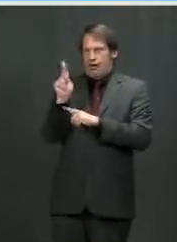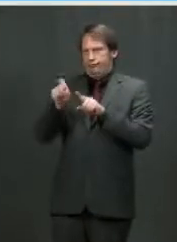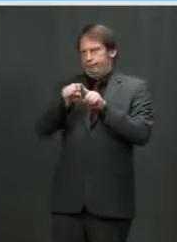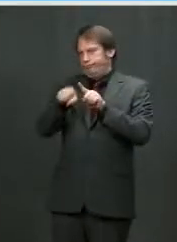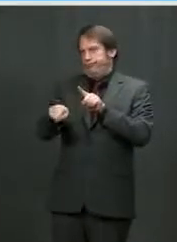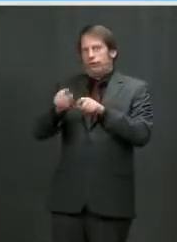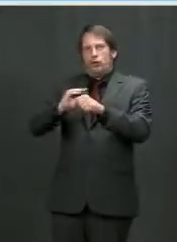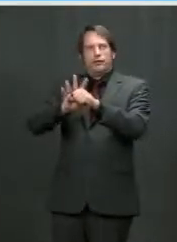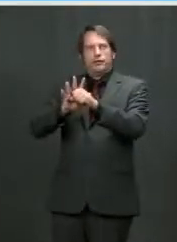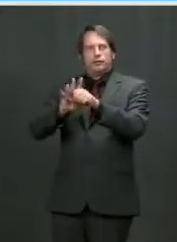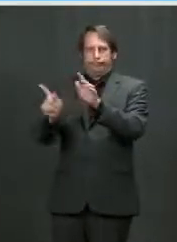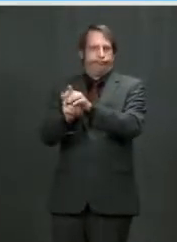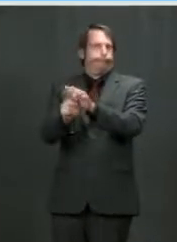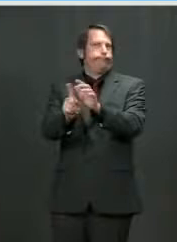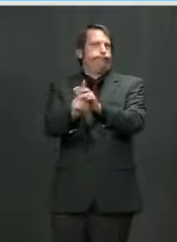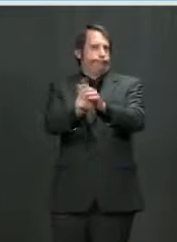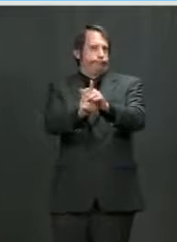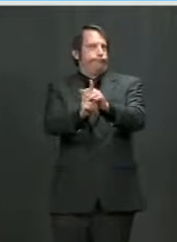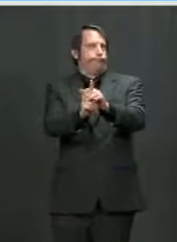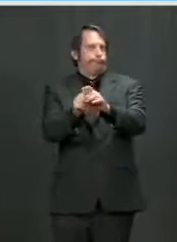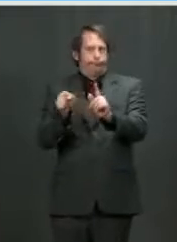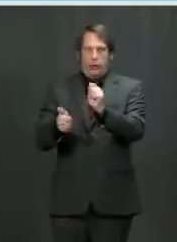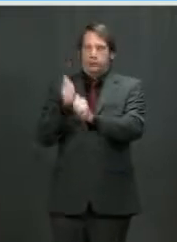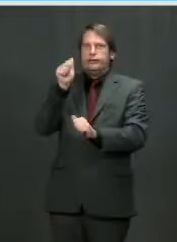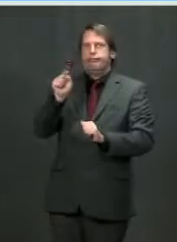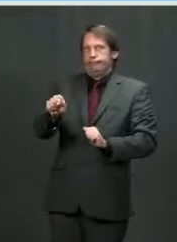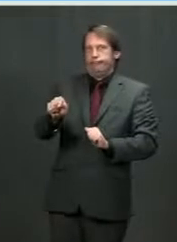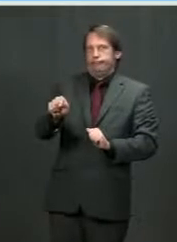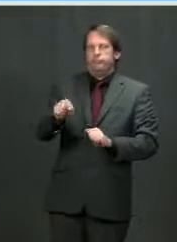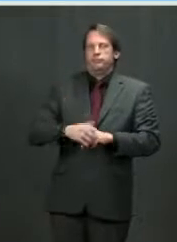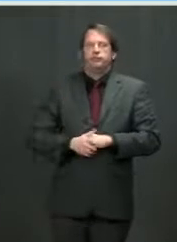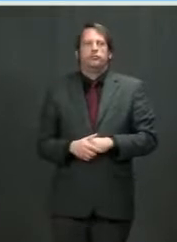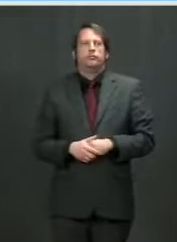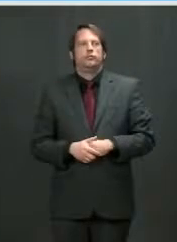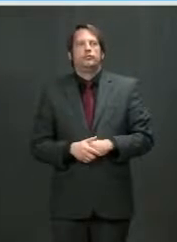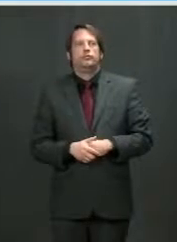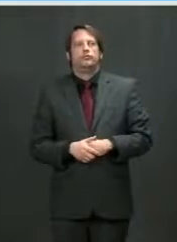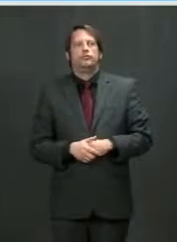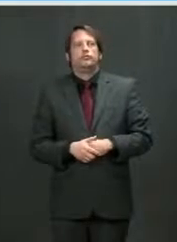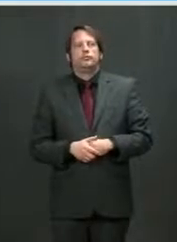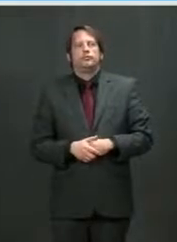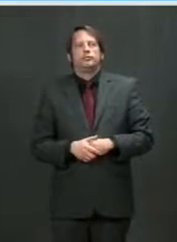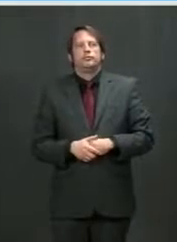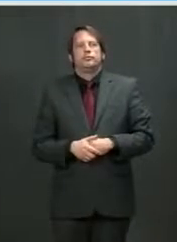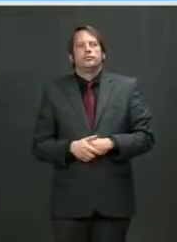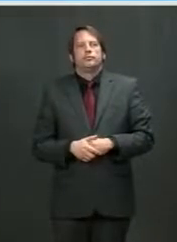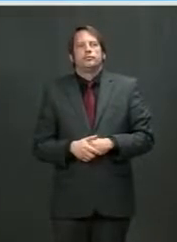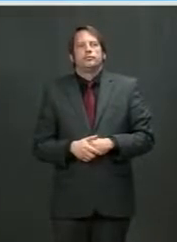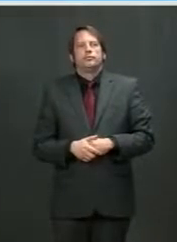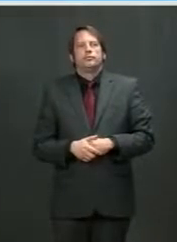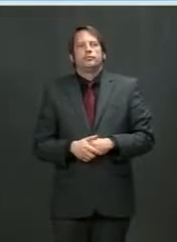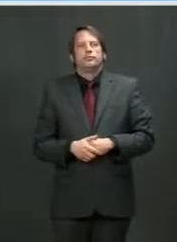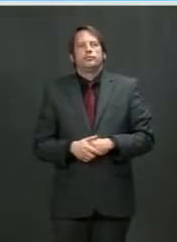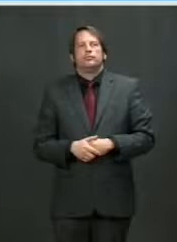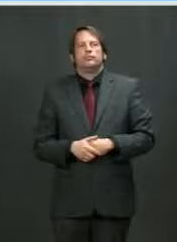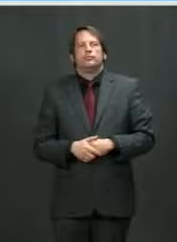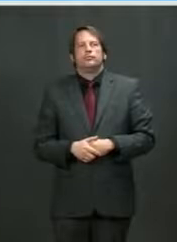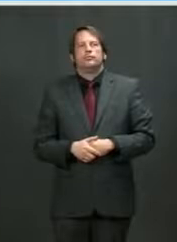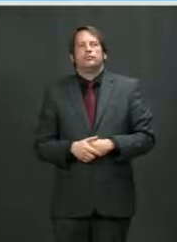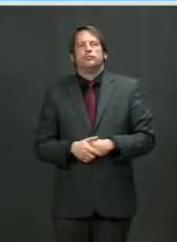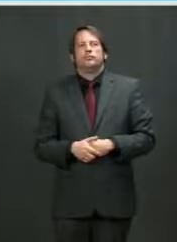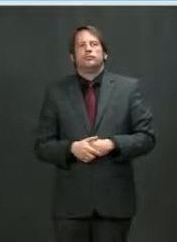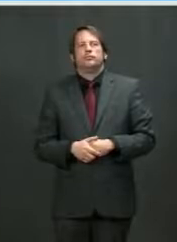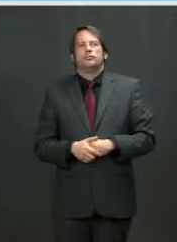now. I think your second question, let me begin on, and then I would invite both